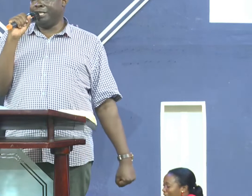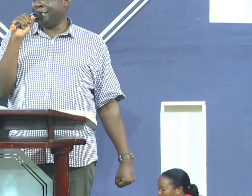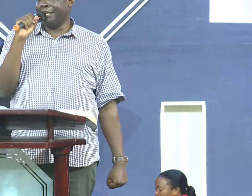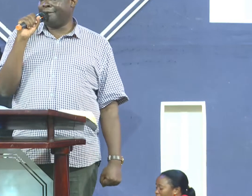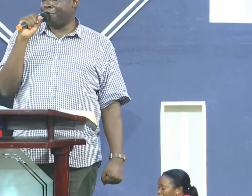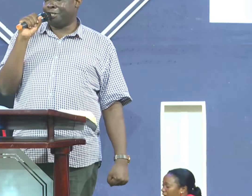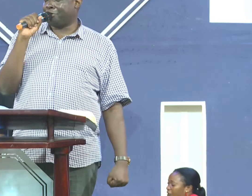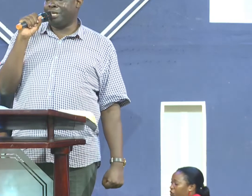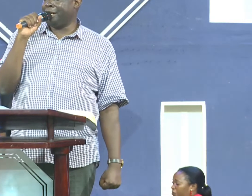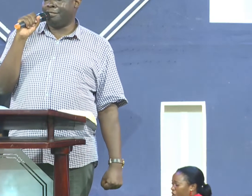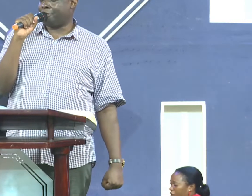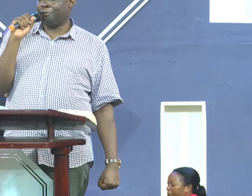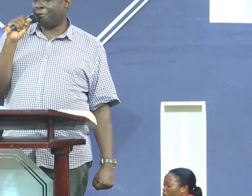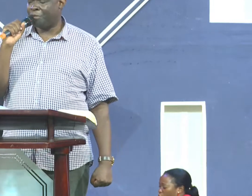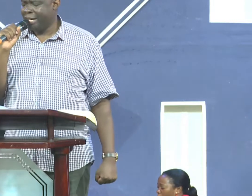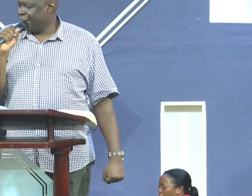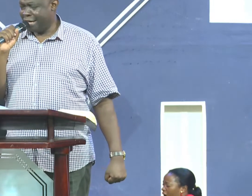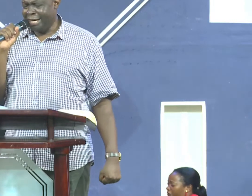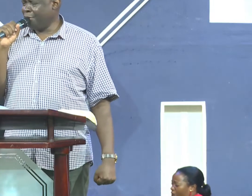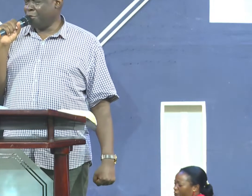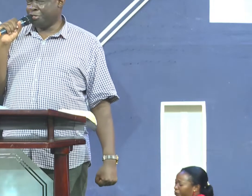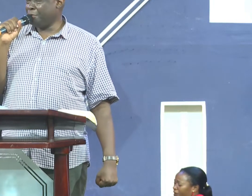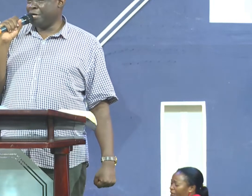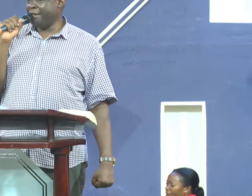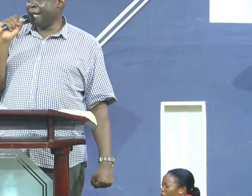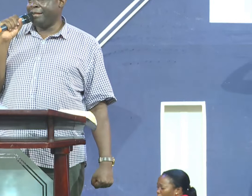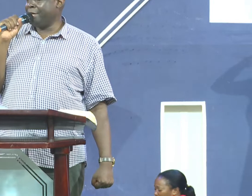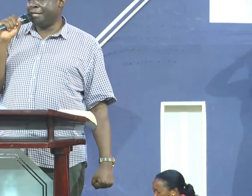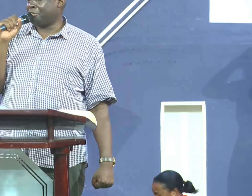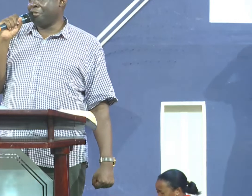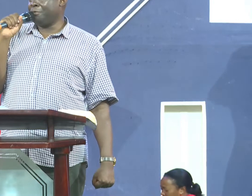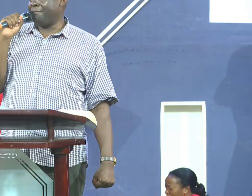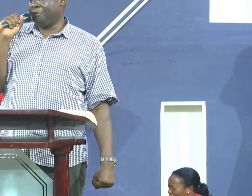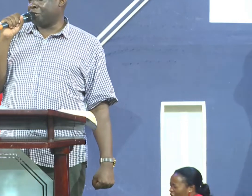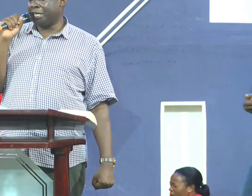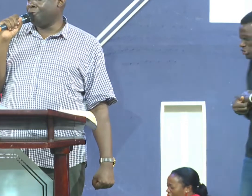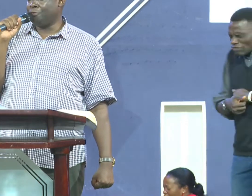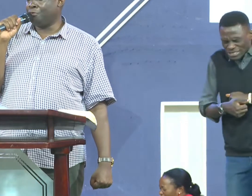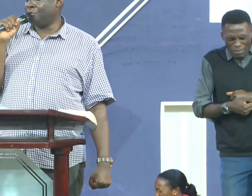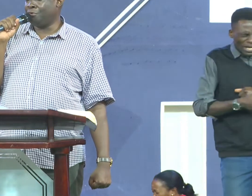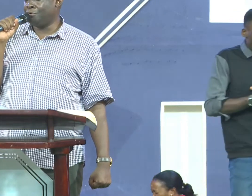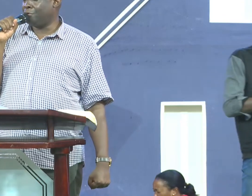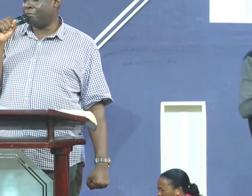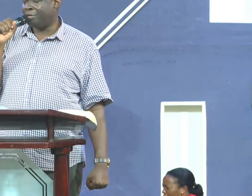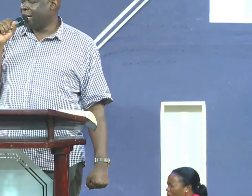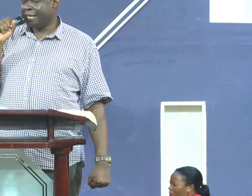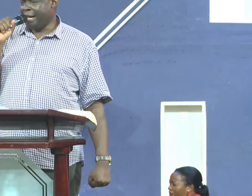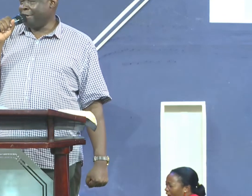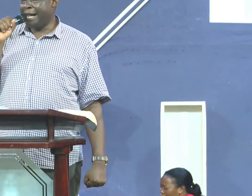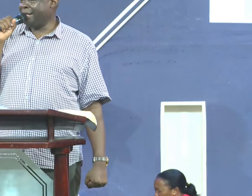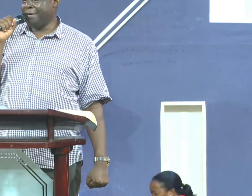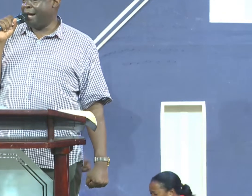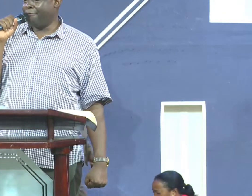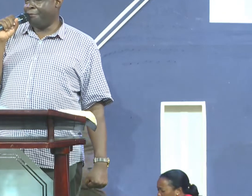tubisimbula mu linnya lya Kristo Yesu ebirooto byonna ebyali byasuulibwa mu busero